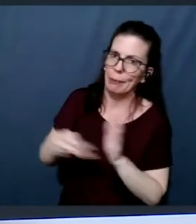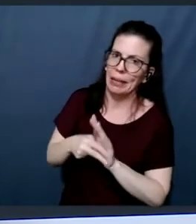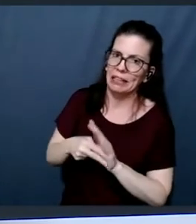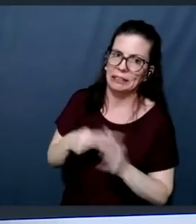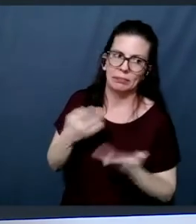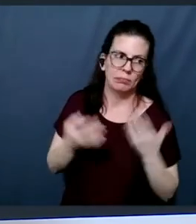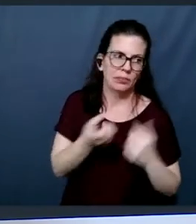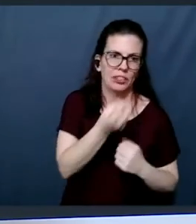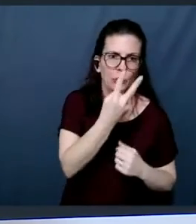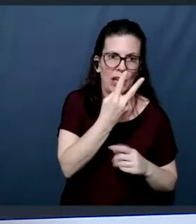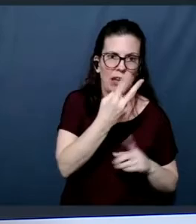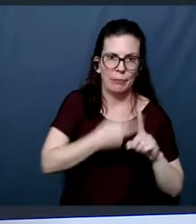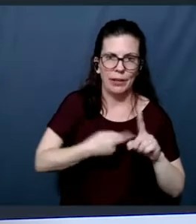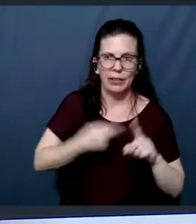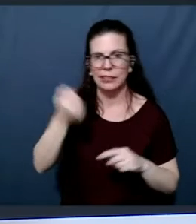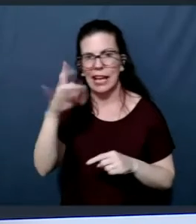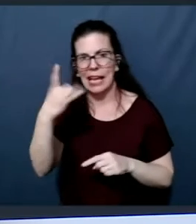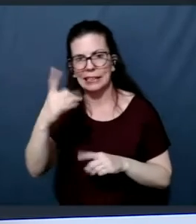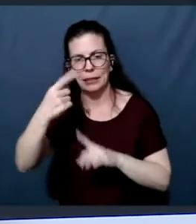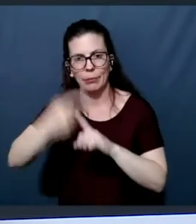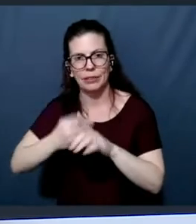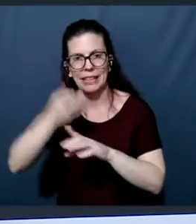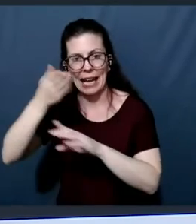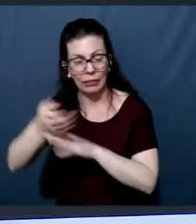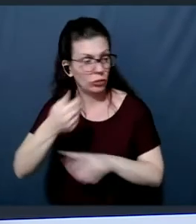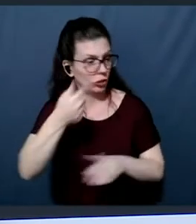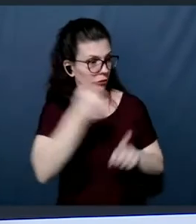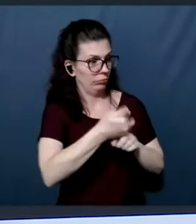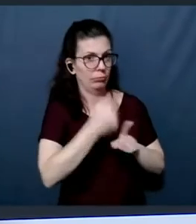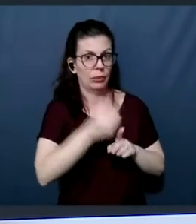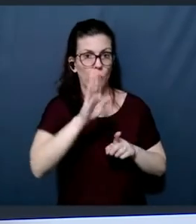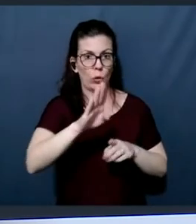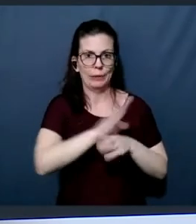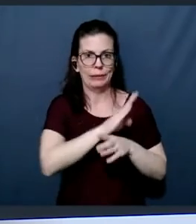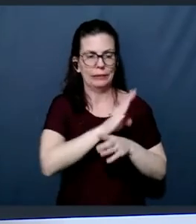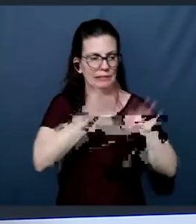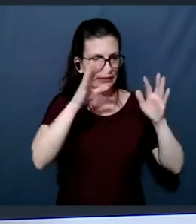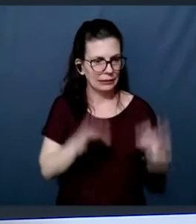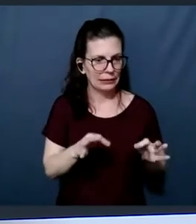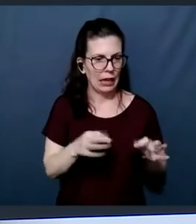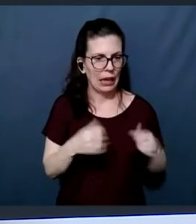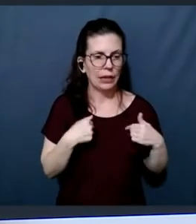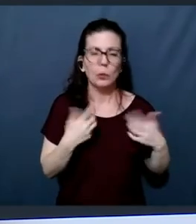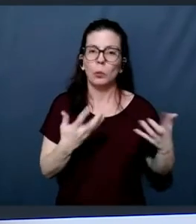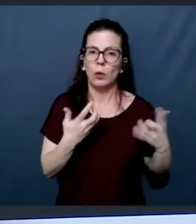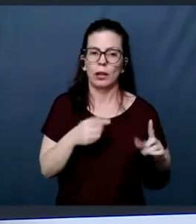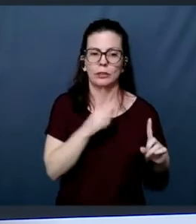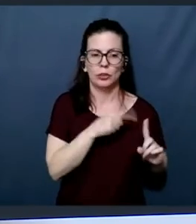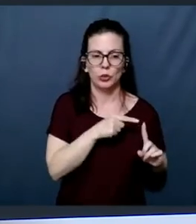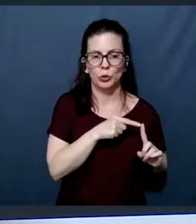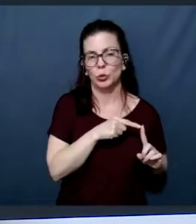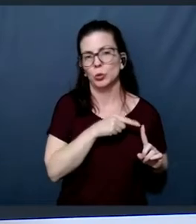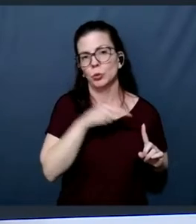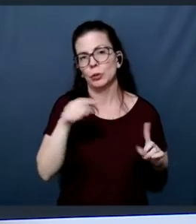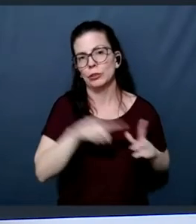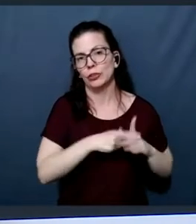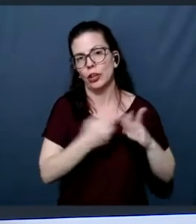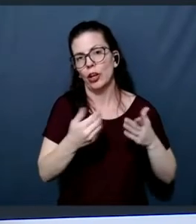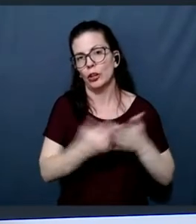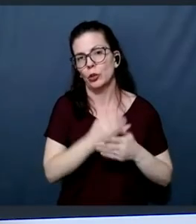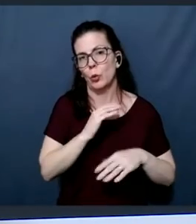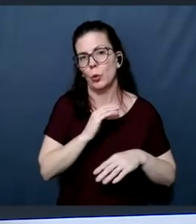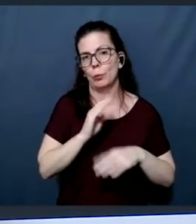months after you as a business decided you actually wanted to start a new business model, a